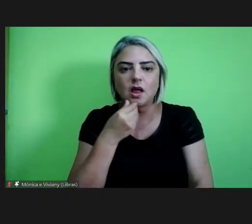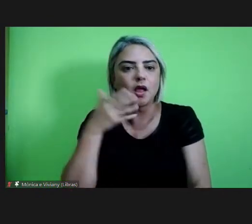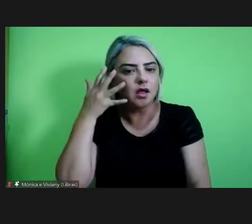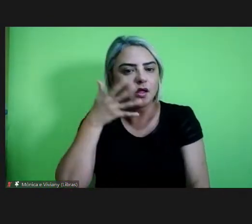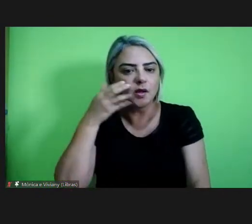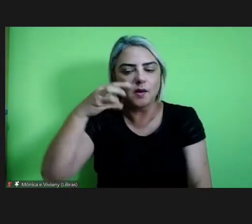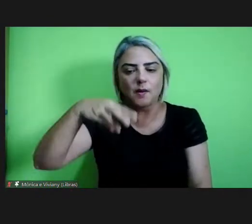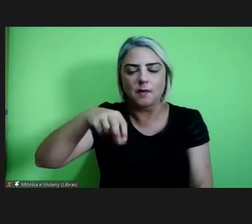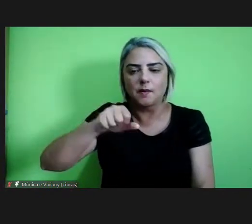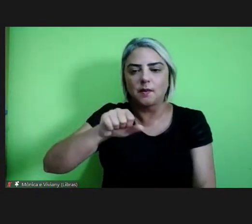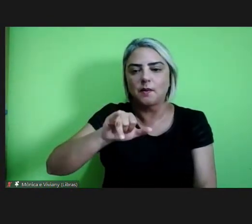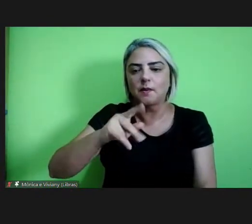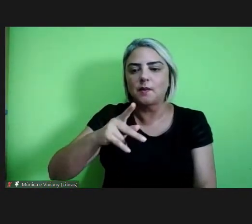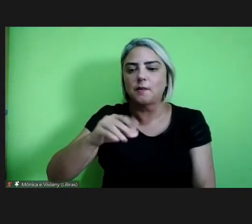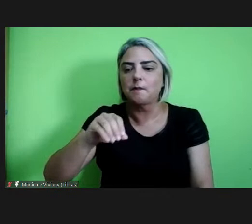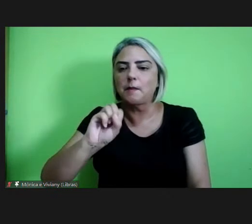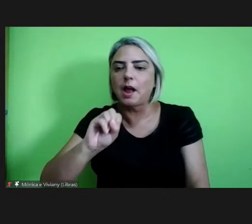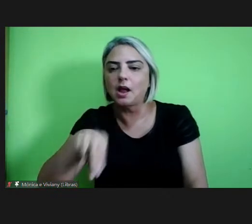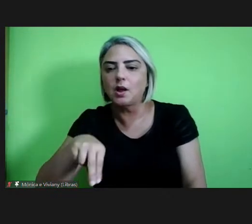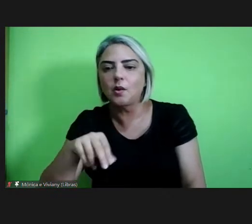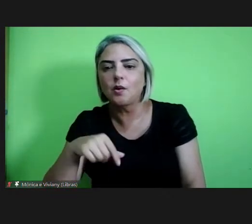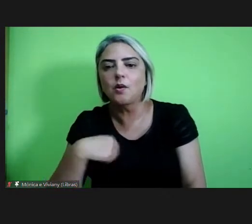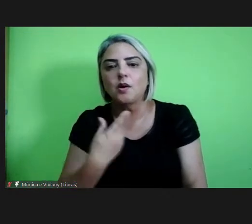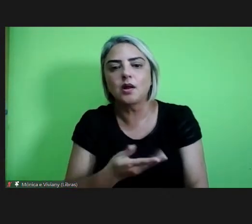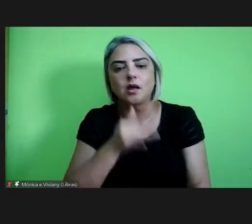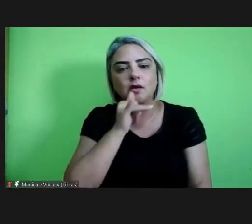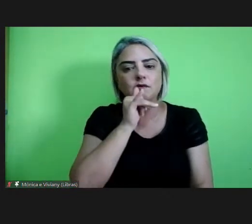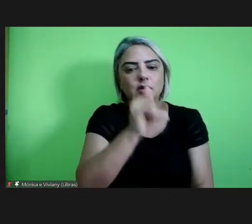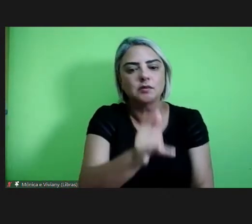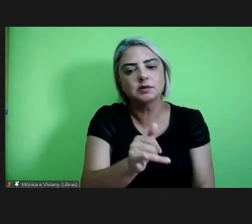continue to Mr. Michael.